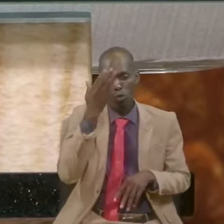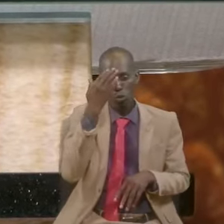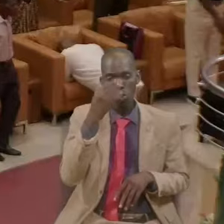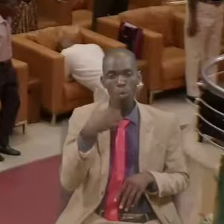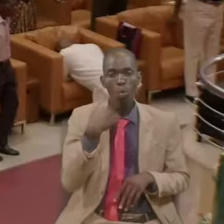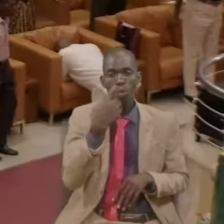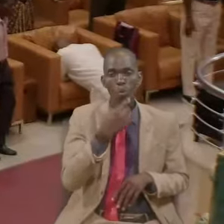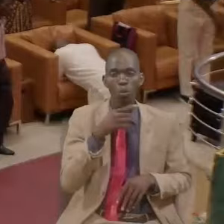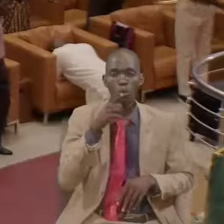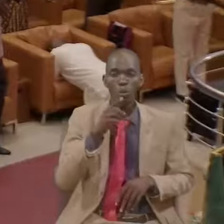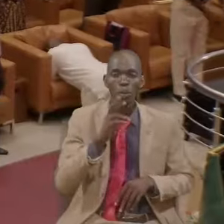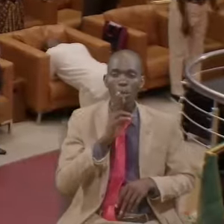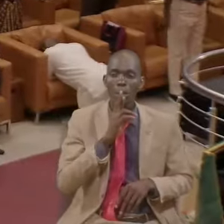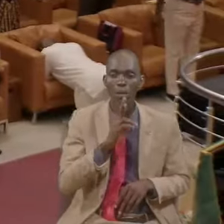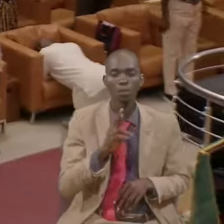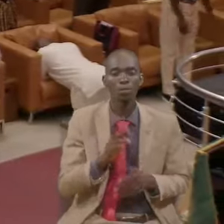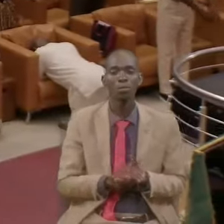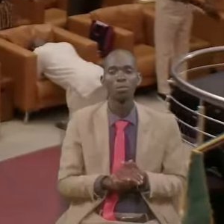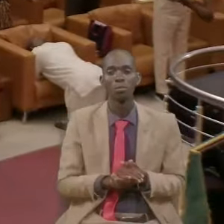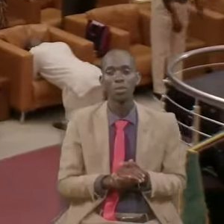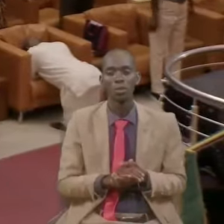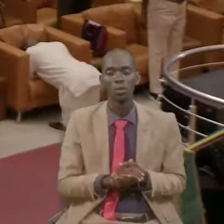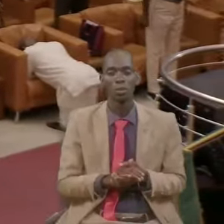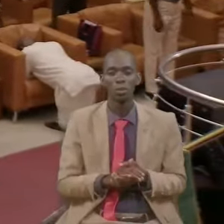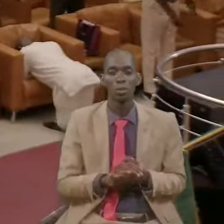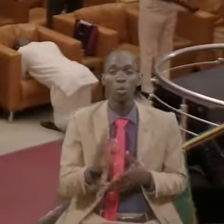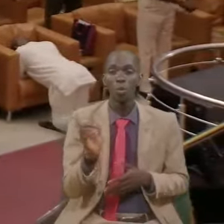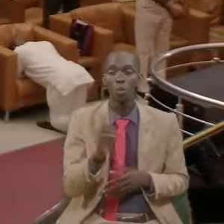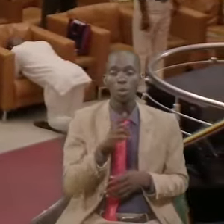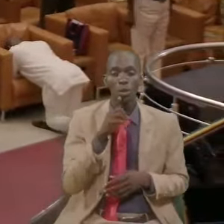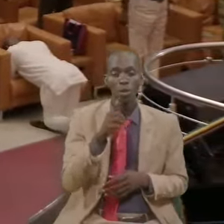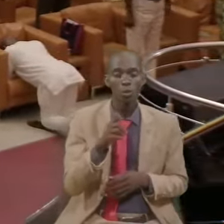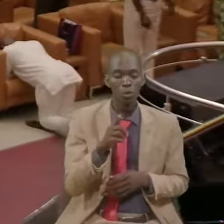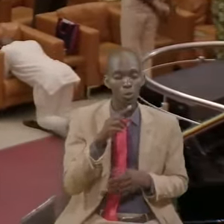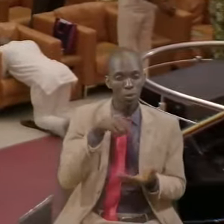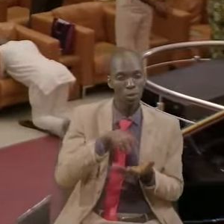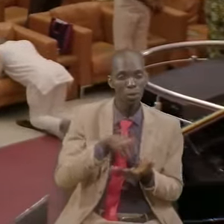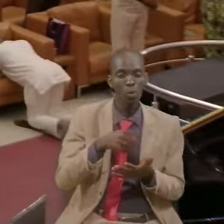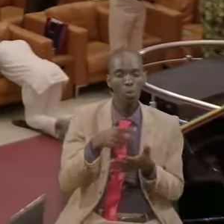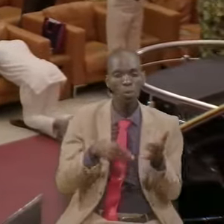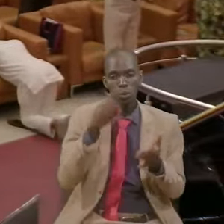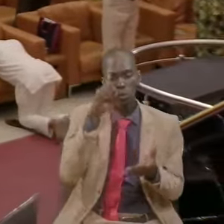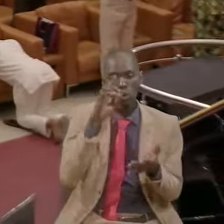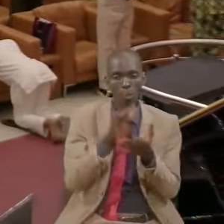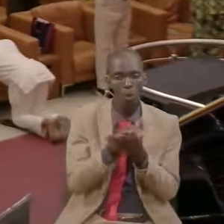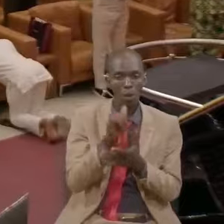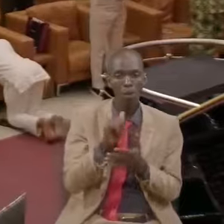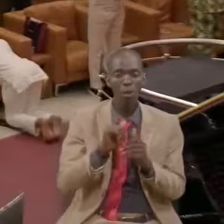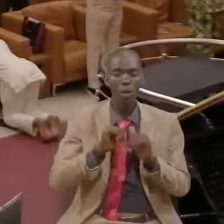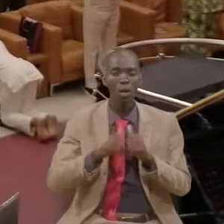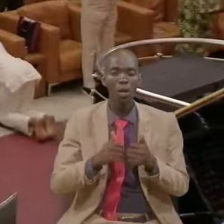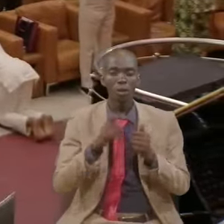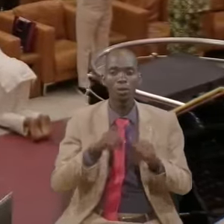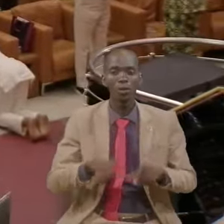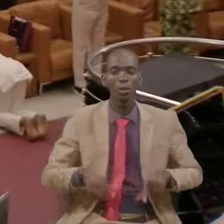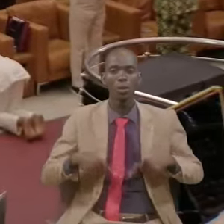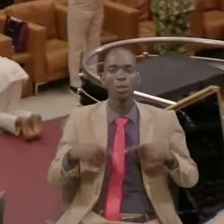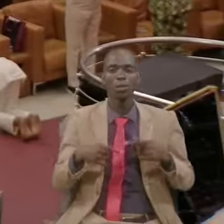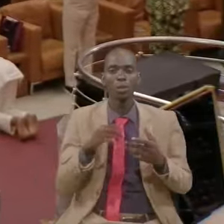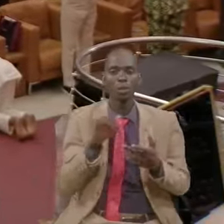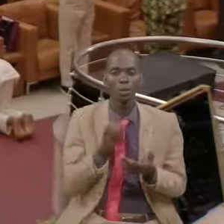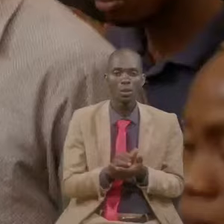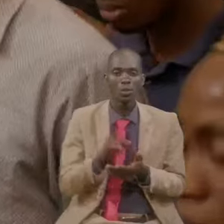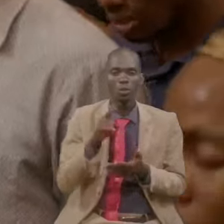are, where you stand, how you live, that you've made up